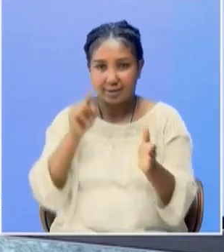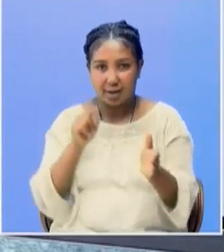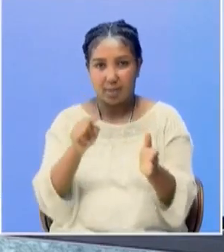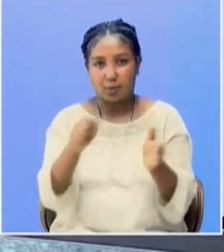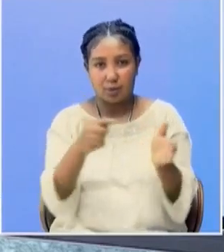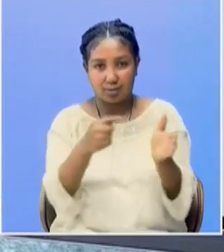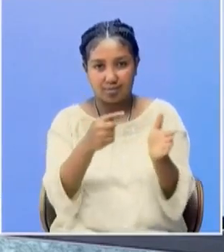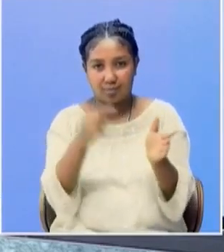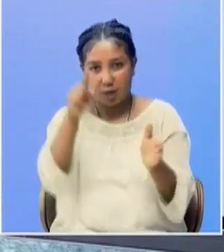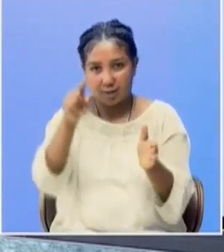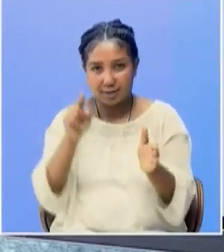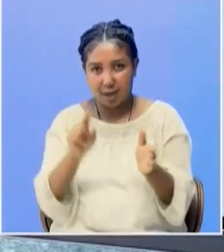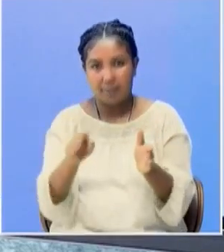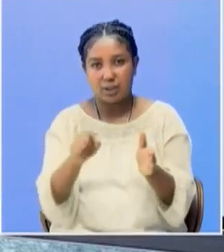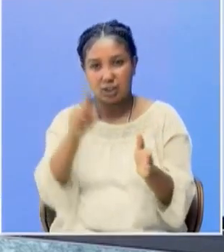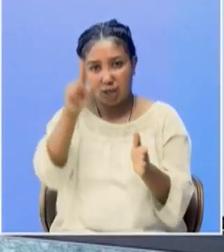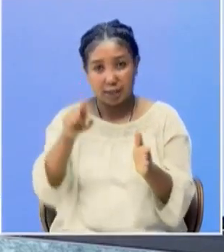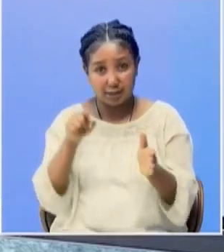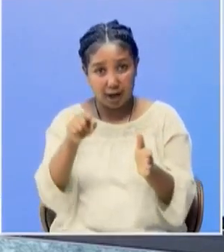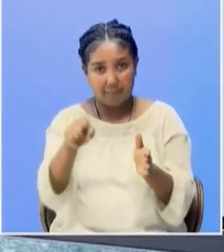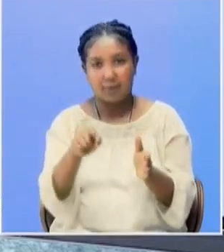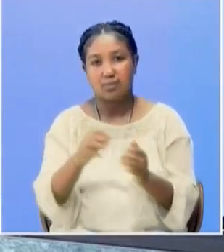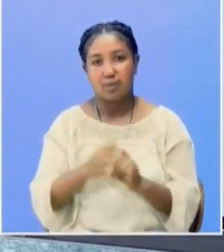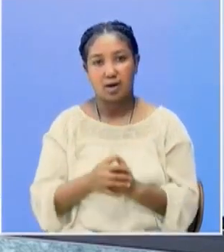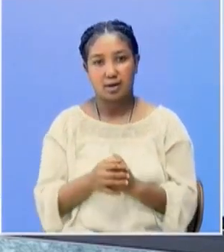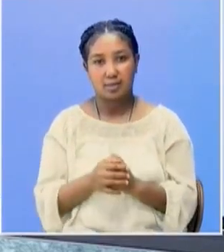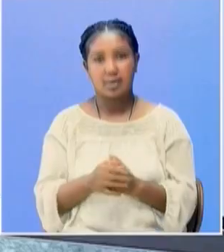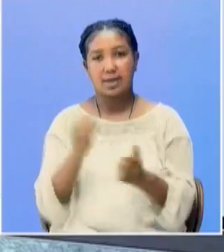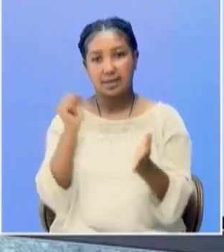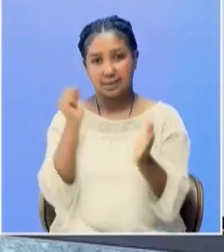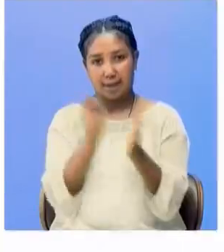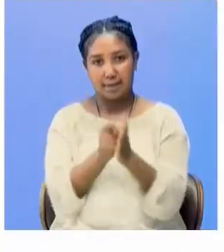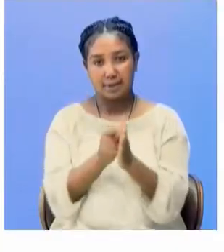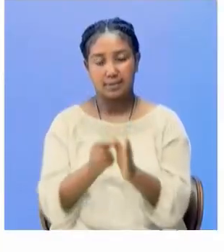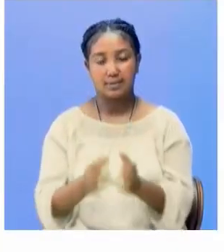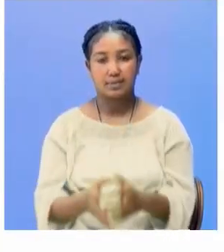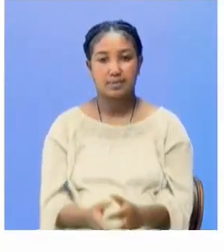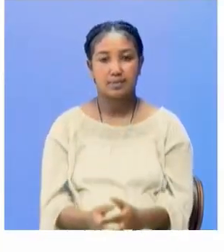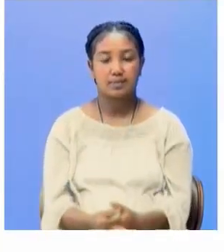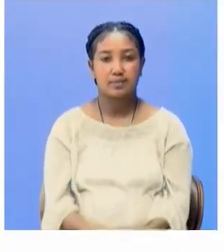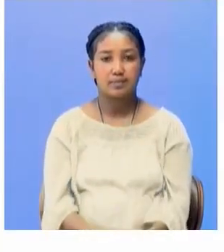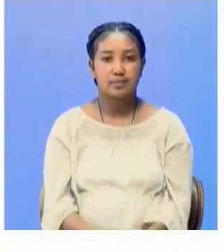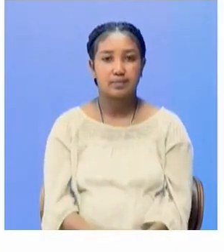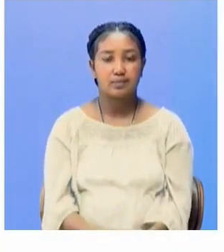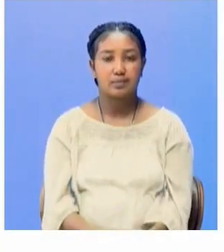exclamatory or exclamation mark. Example.